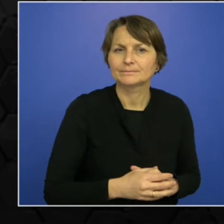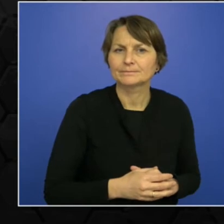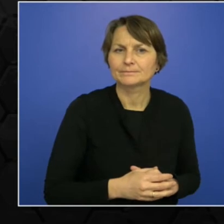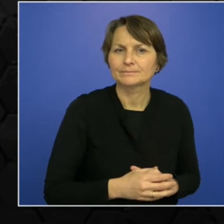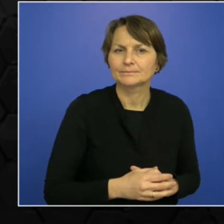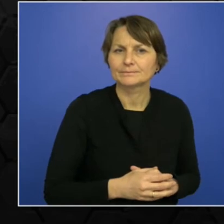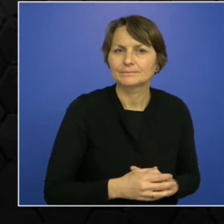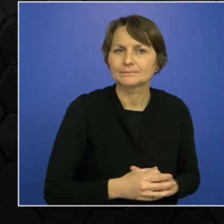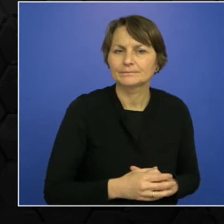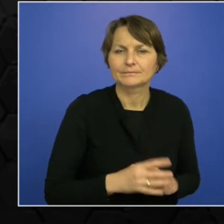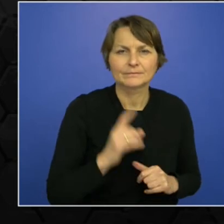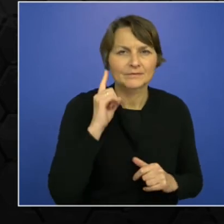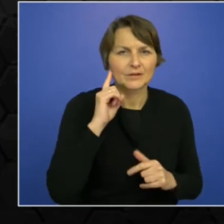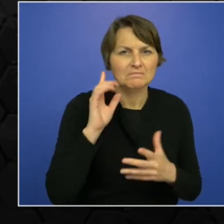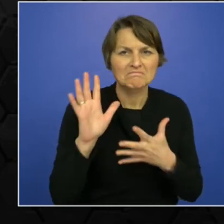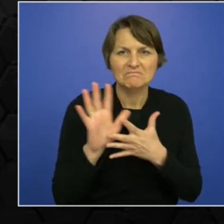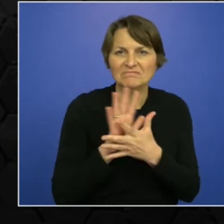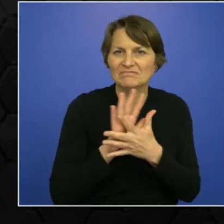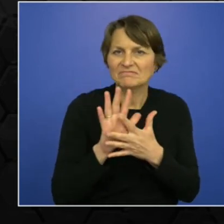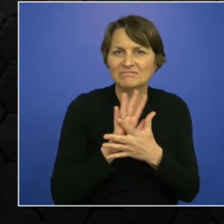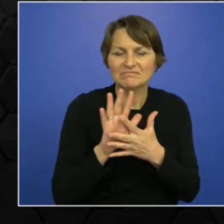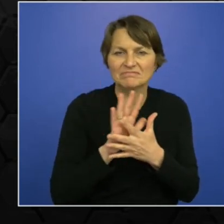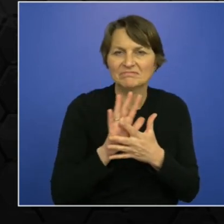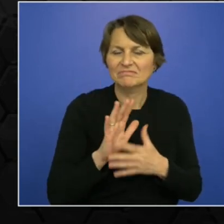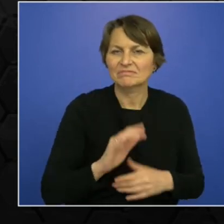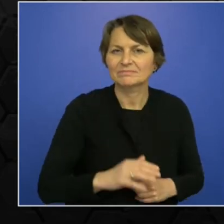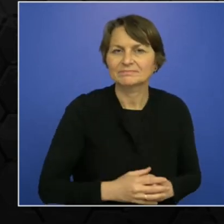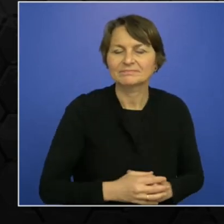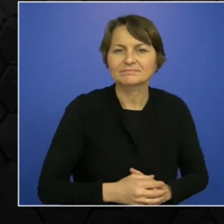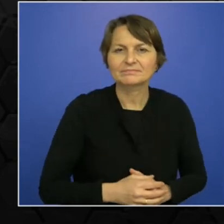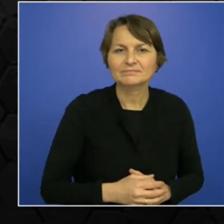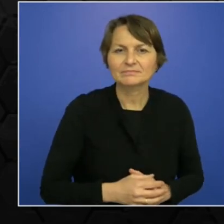usually using the LSTM to train our data.